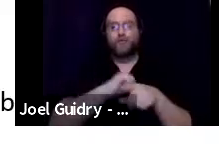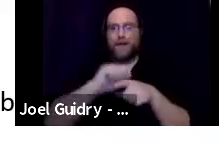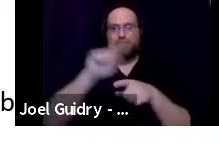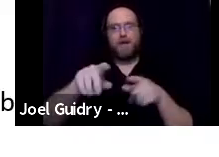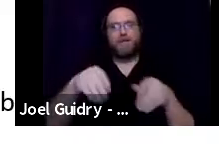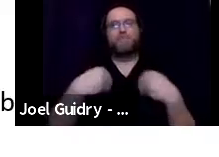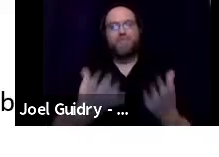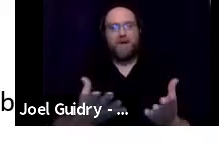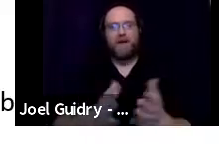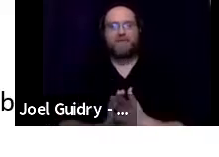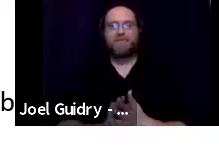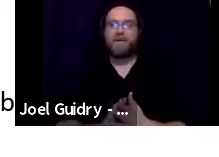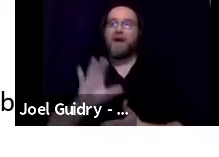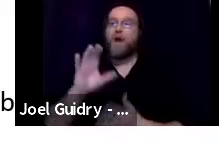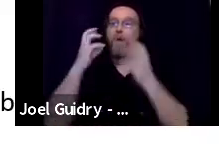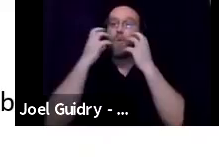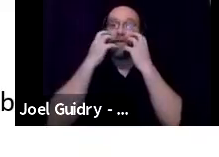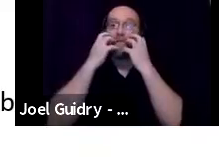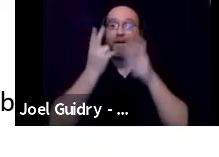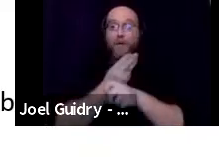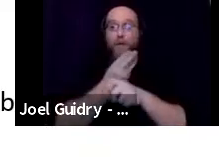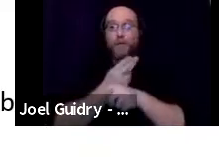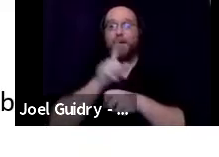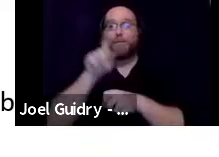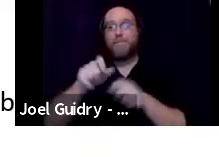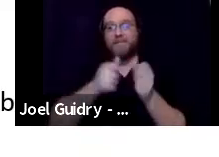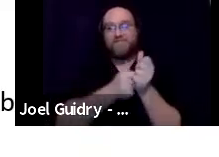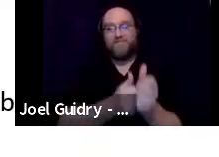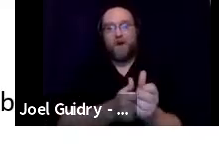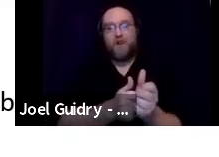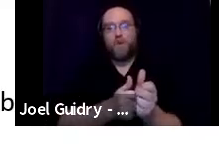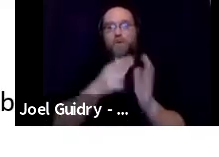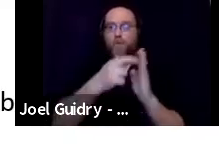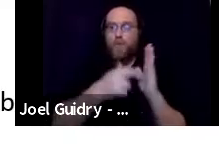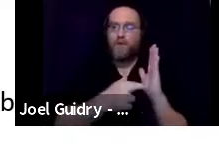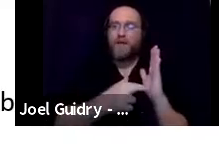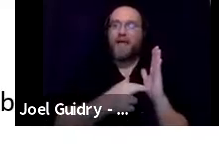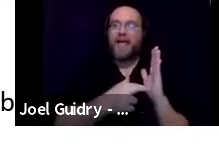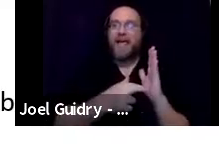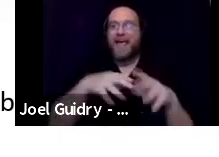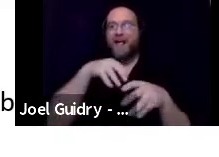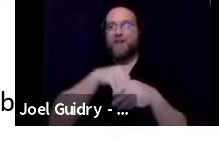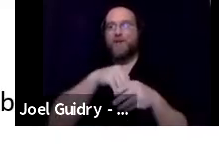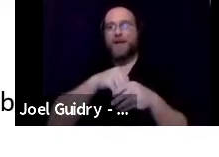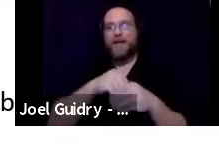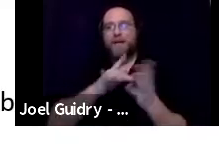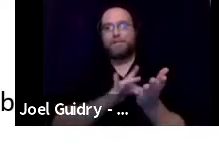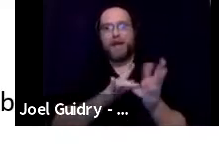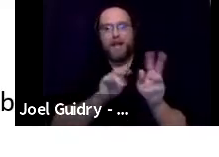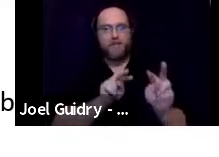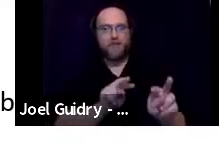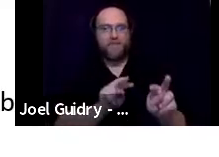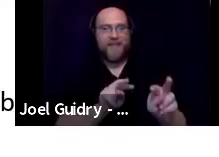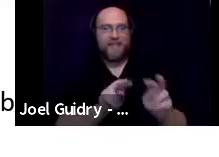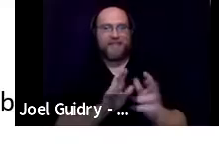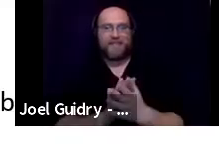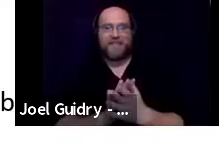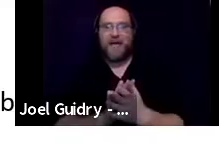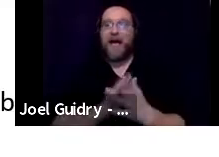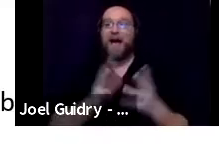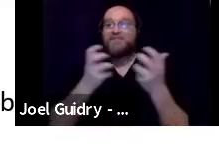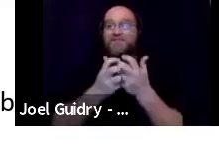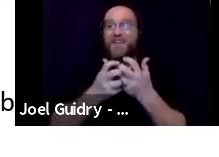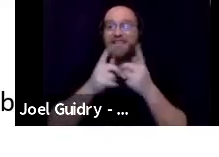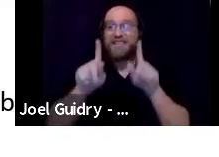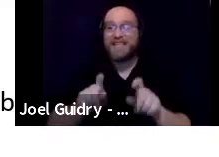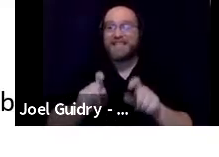is required must comply with existing rules, including medical surveillance, fit testing, training, and a written